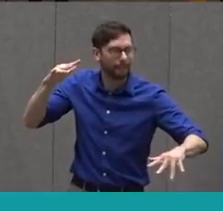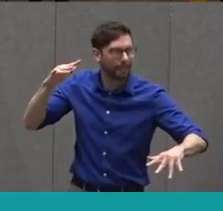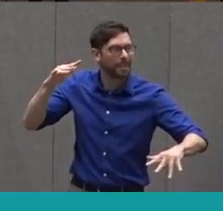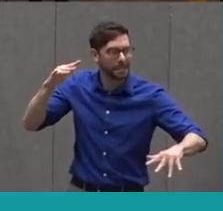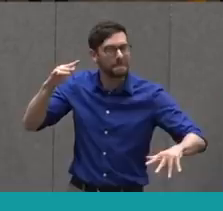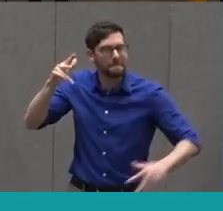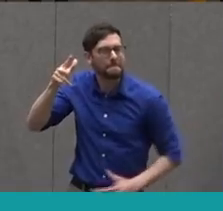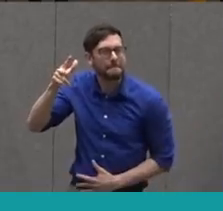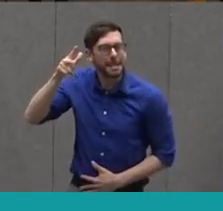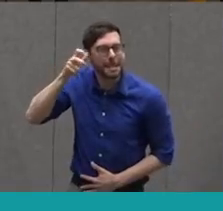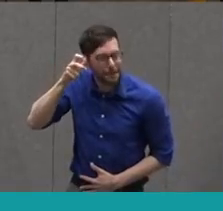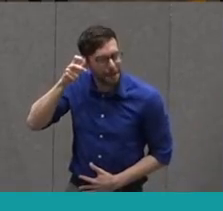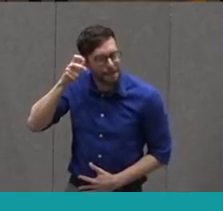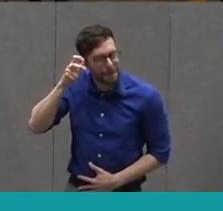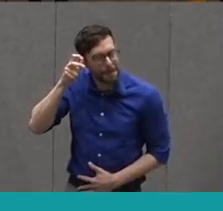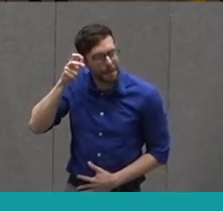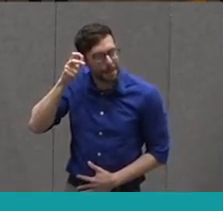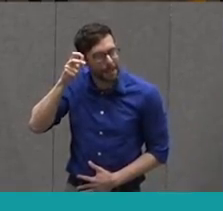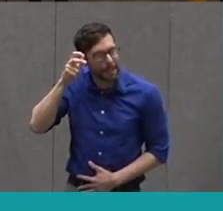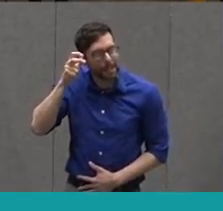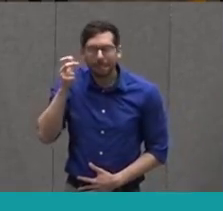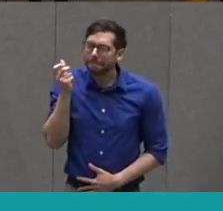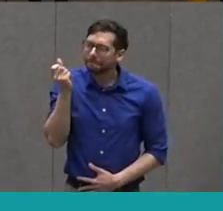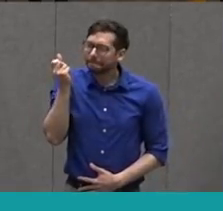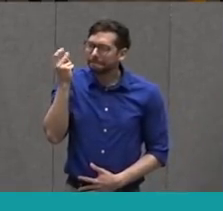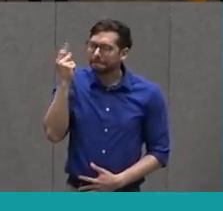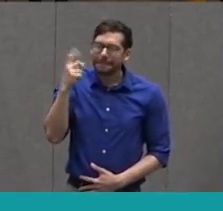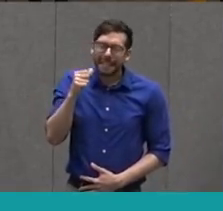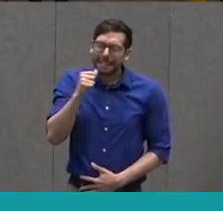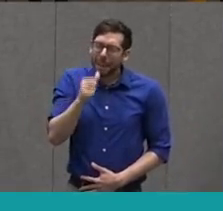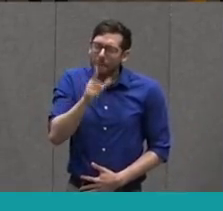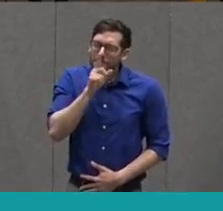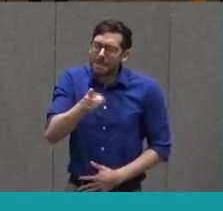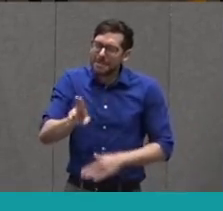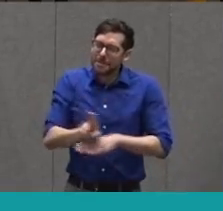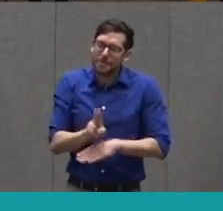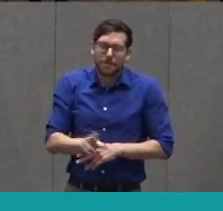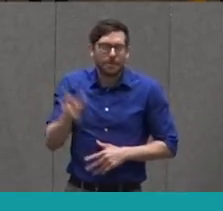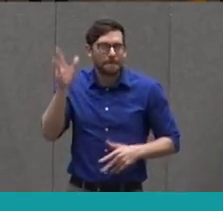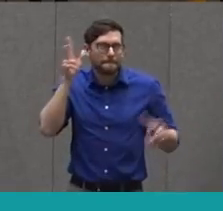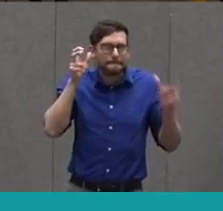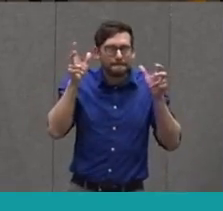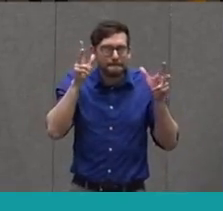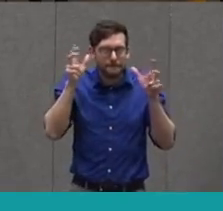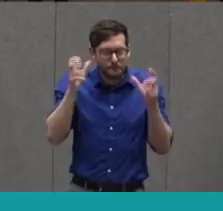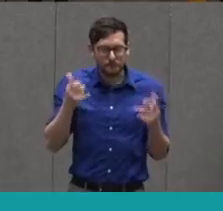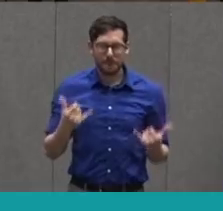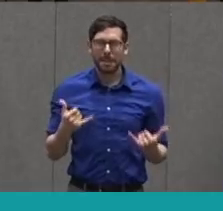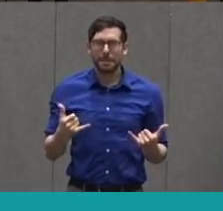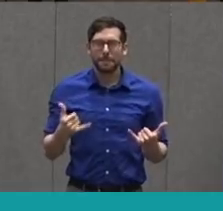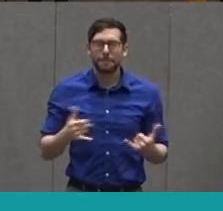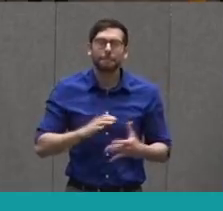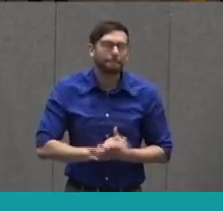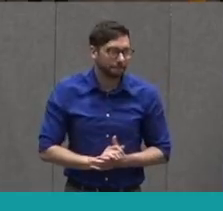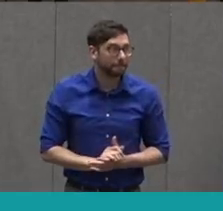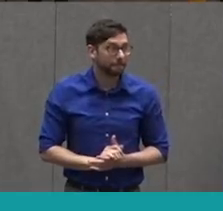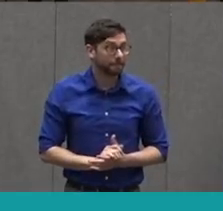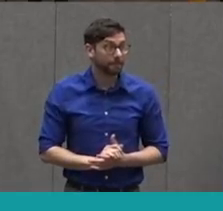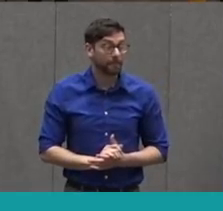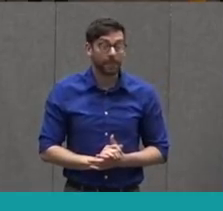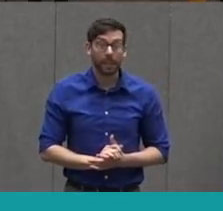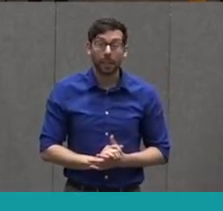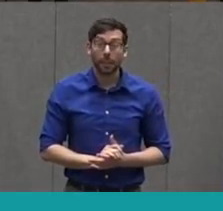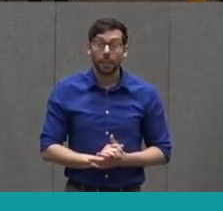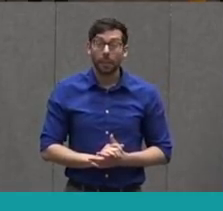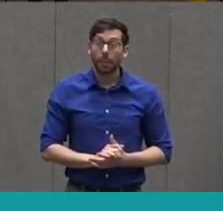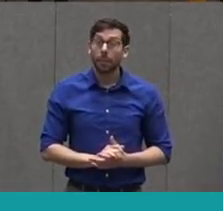I do hear some things, but I'm really not going to use my hearing for this. So let me use my sense of